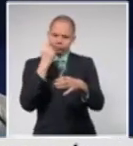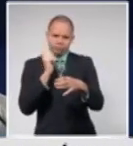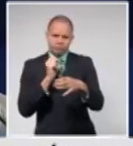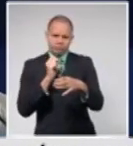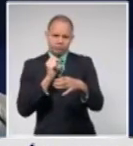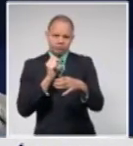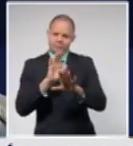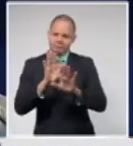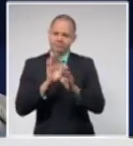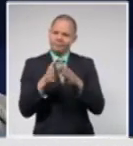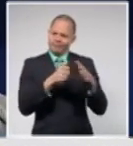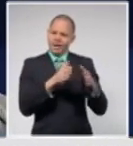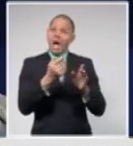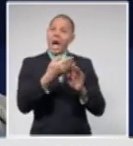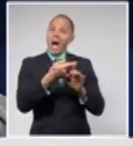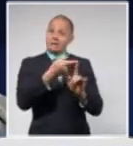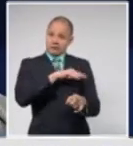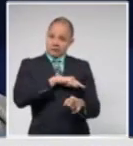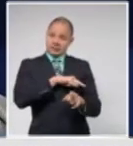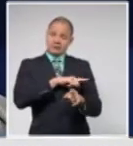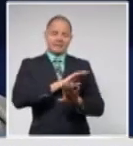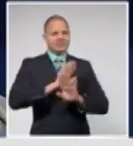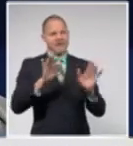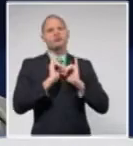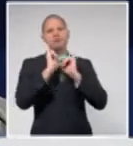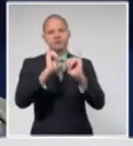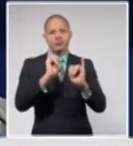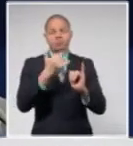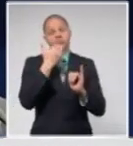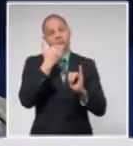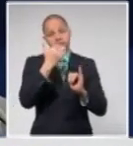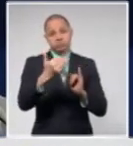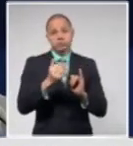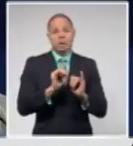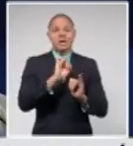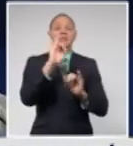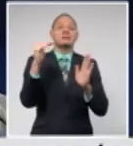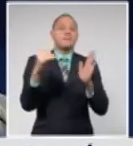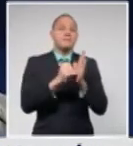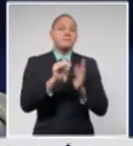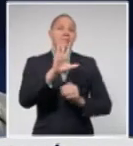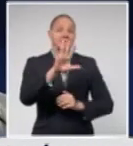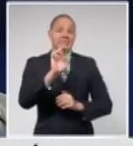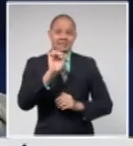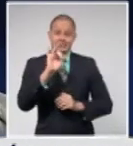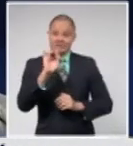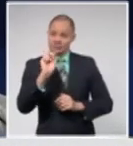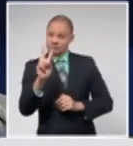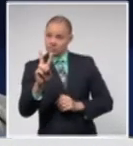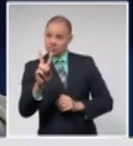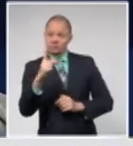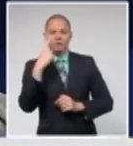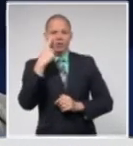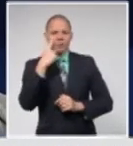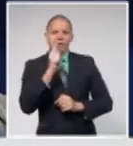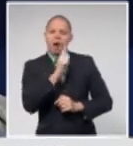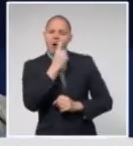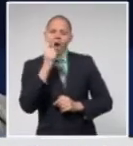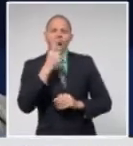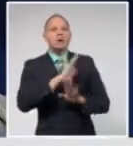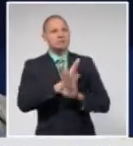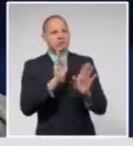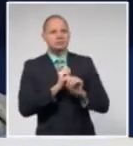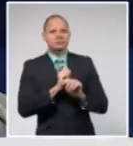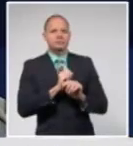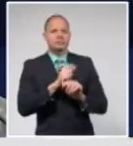466 in the Naval Hospital, 363 in the Manuel Fajardo's Hospital, 322 in the Center